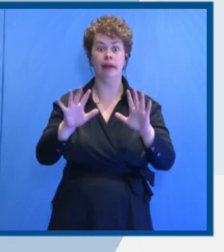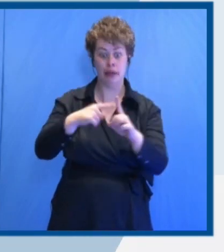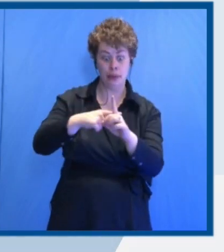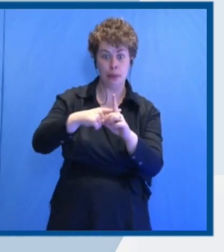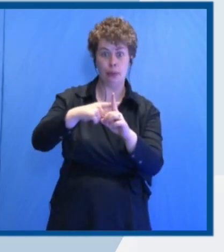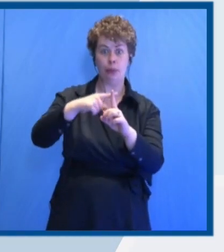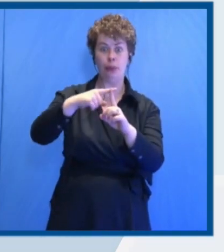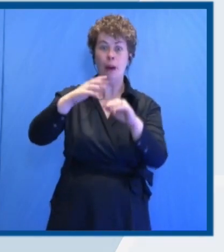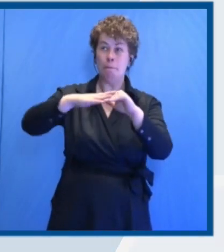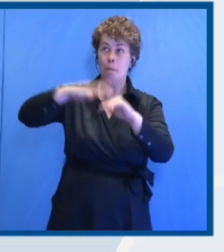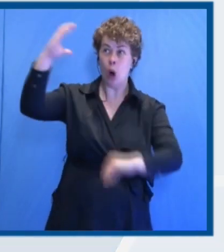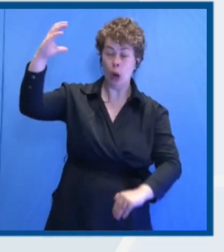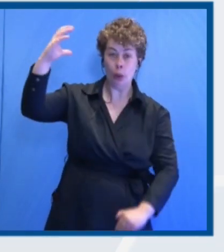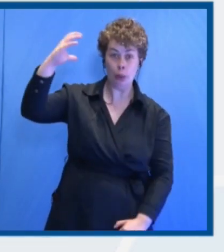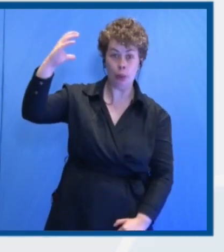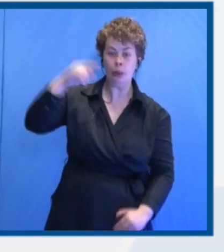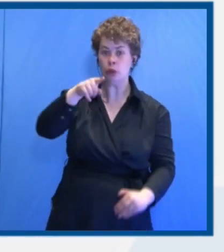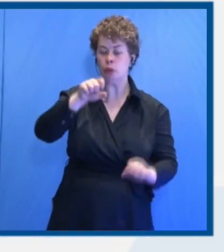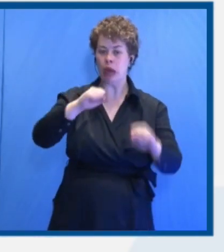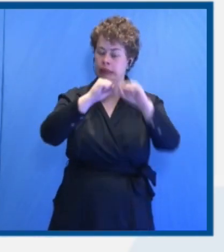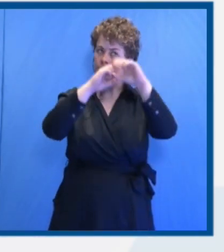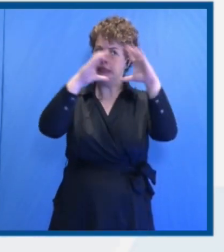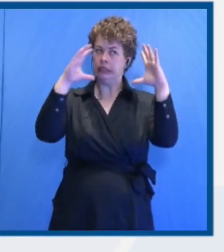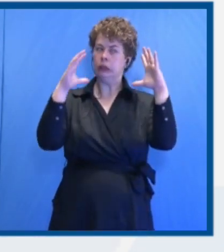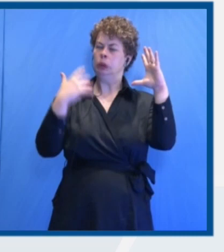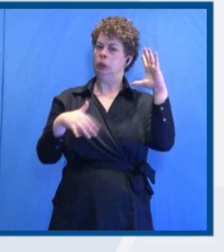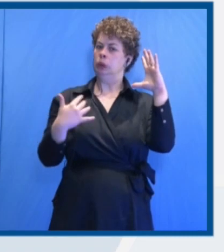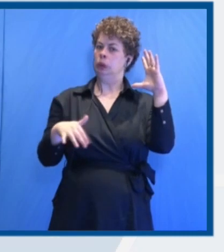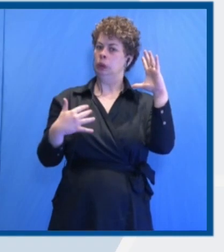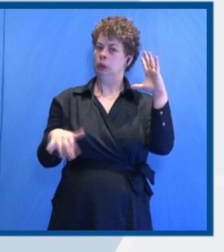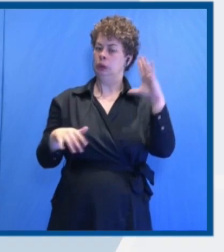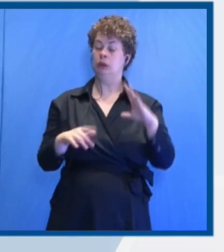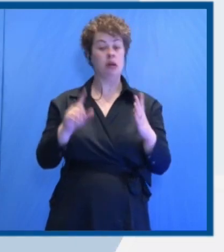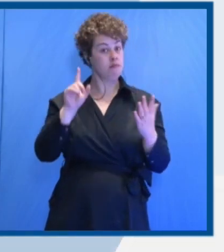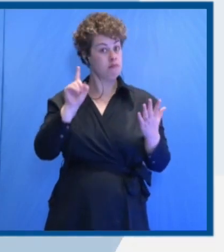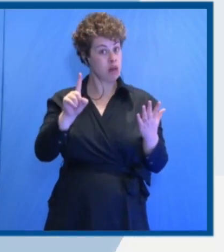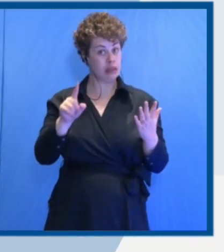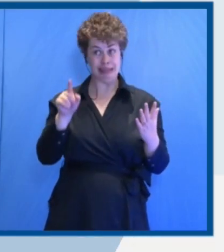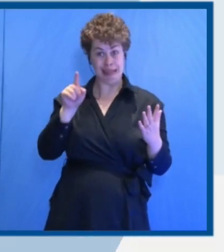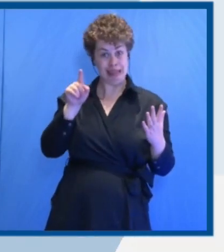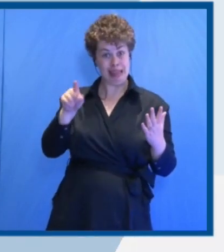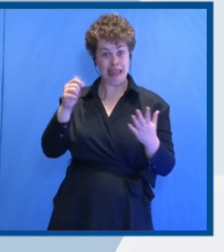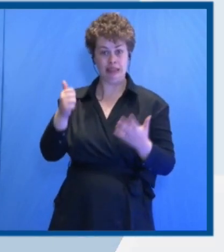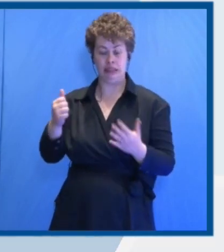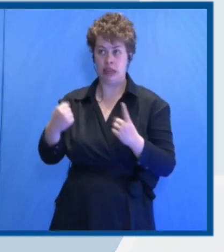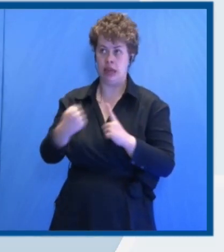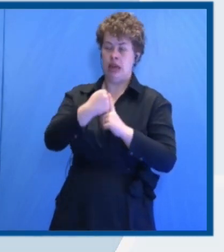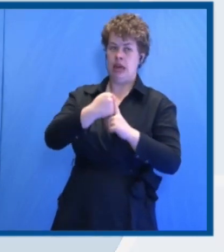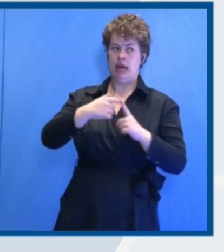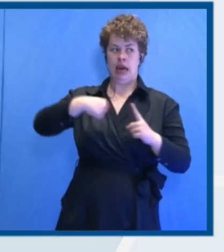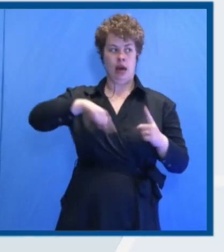the background why nature-based solutions has become the centerpiece of the actions that we are taking in that region,